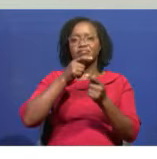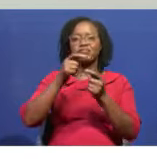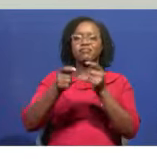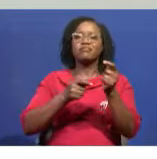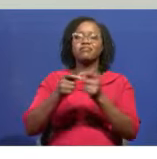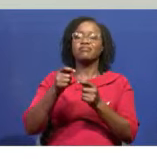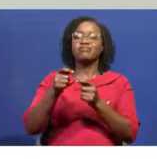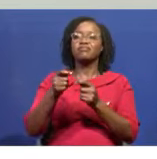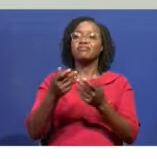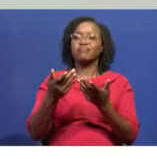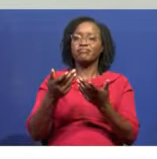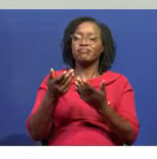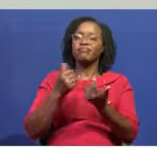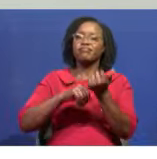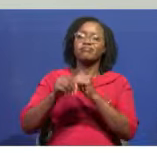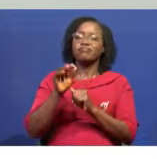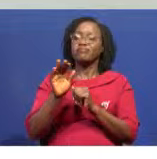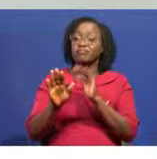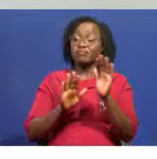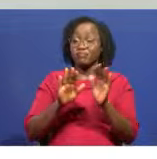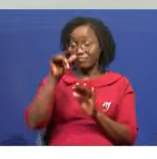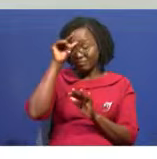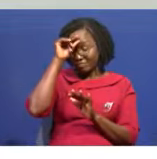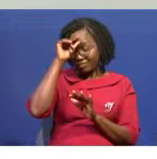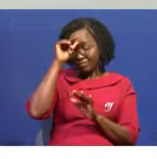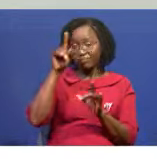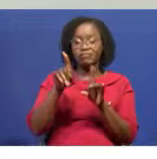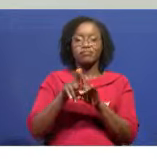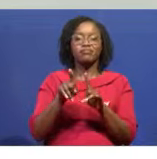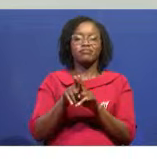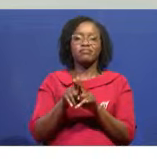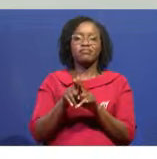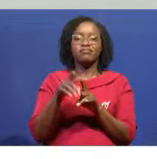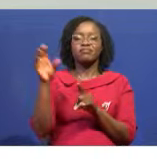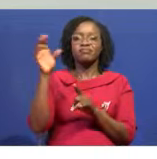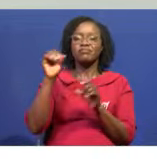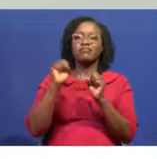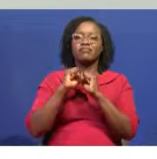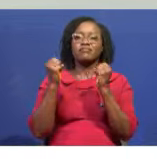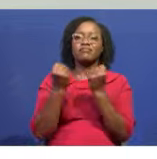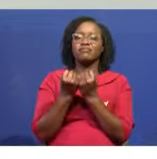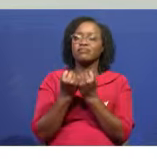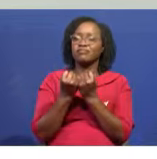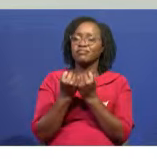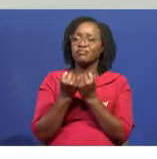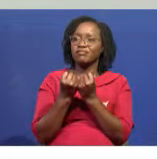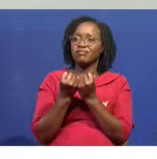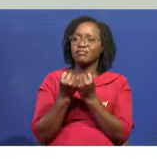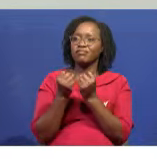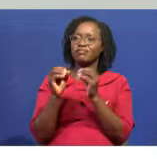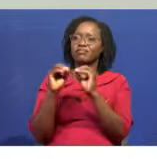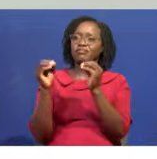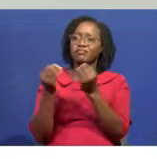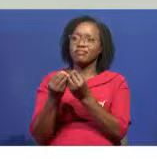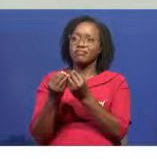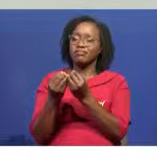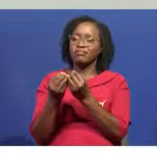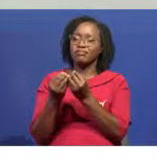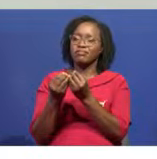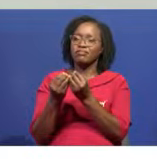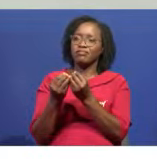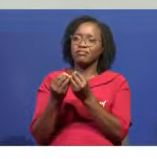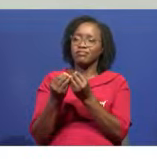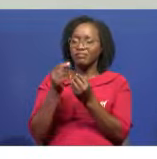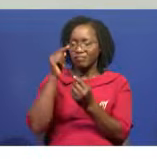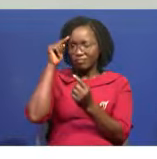activities. And we also work together with a lot of the civil society organizations. And you noted yesterday we were with one of our